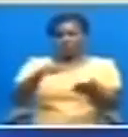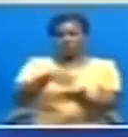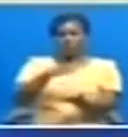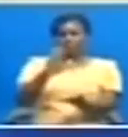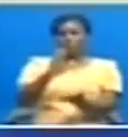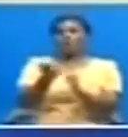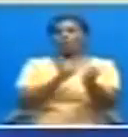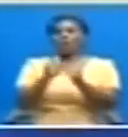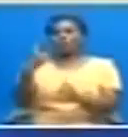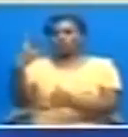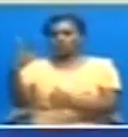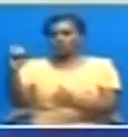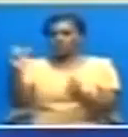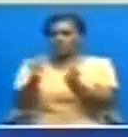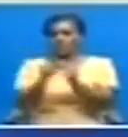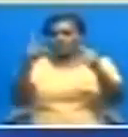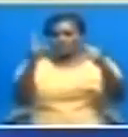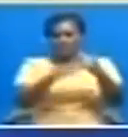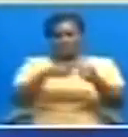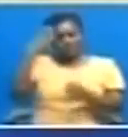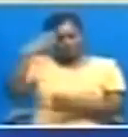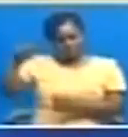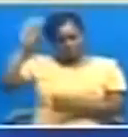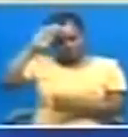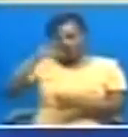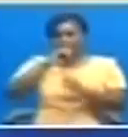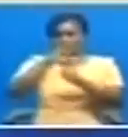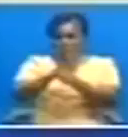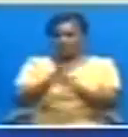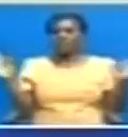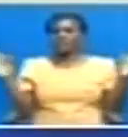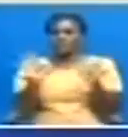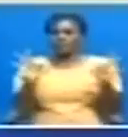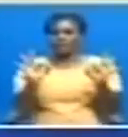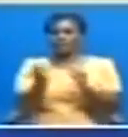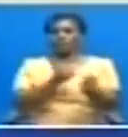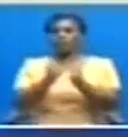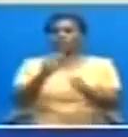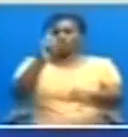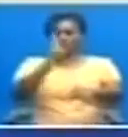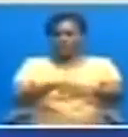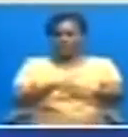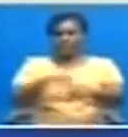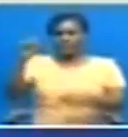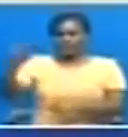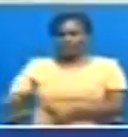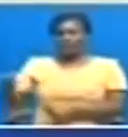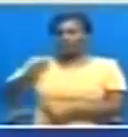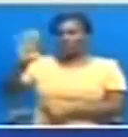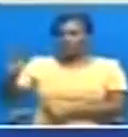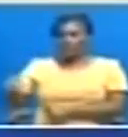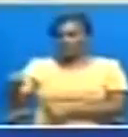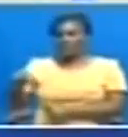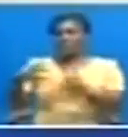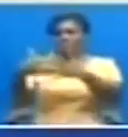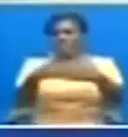money. 2016 Olympic host Brazil are promising to spring surprises in the tournament. The South Americans, who failed to beat the